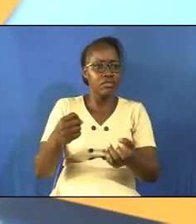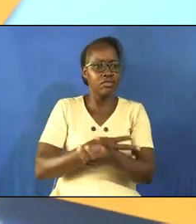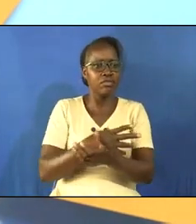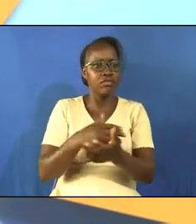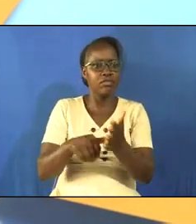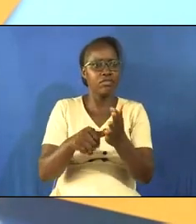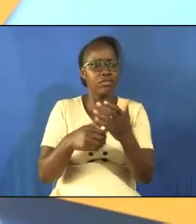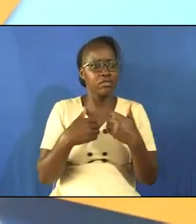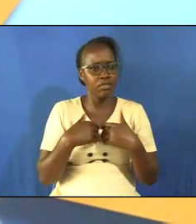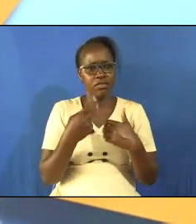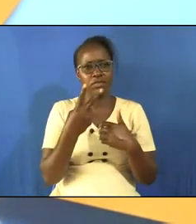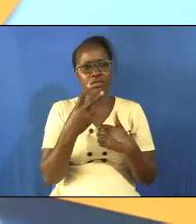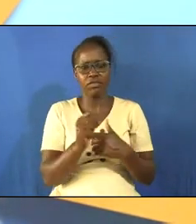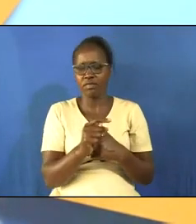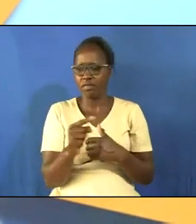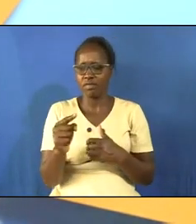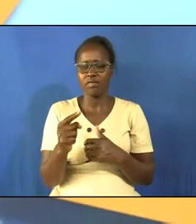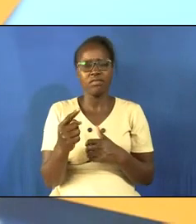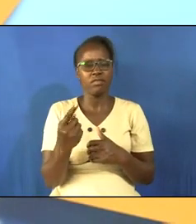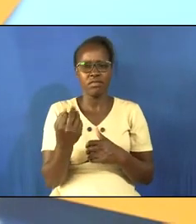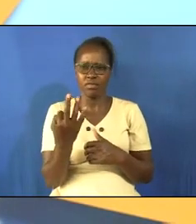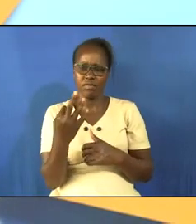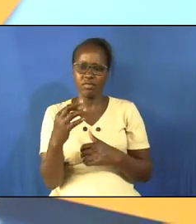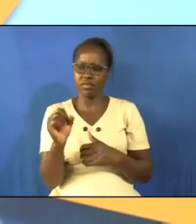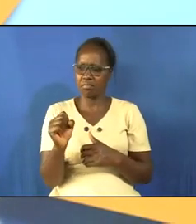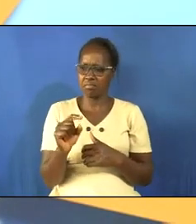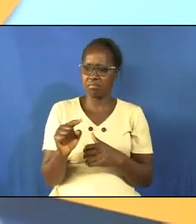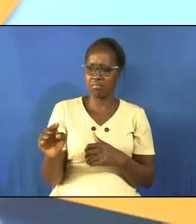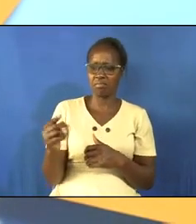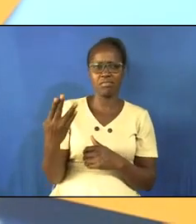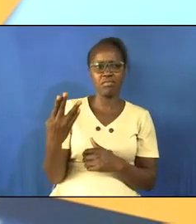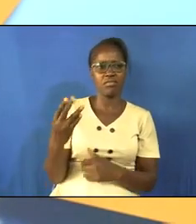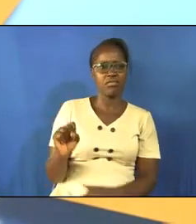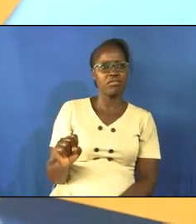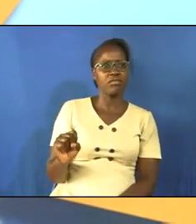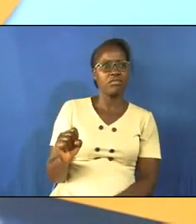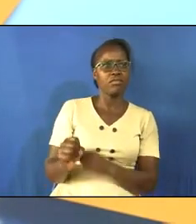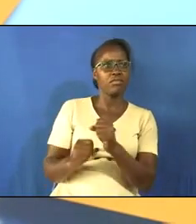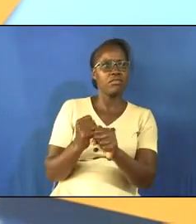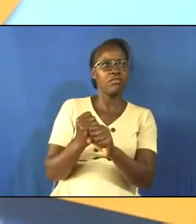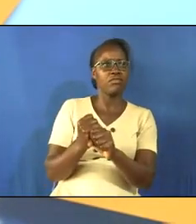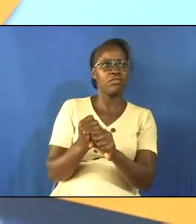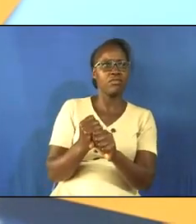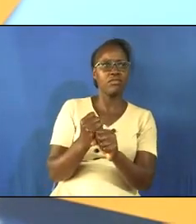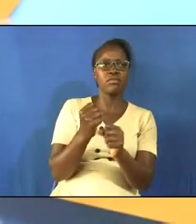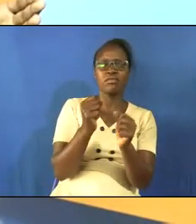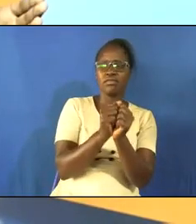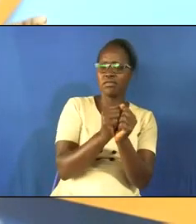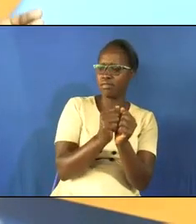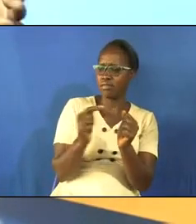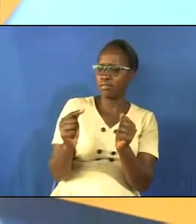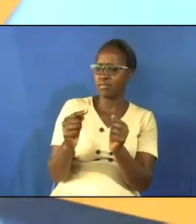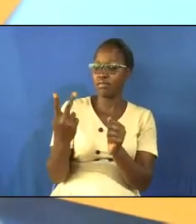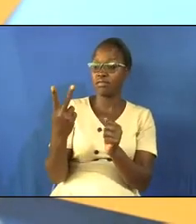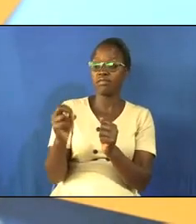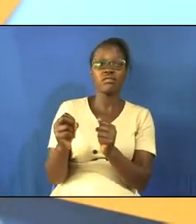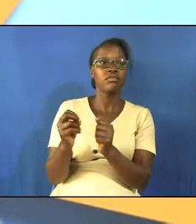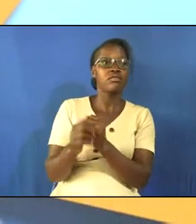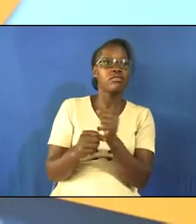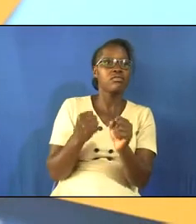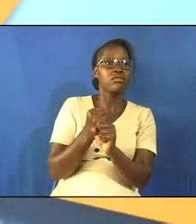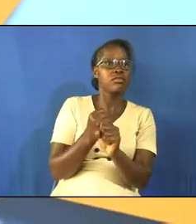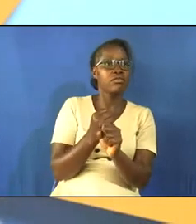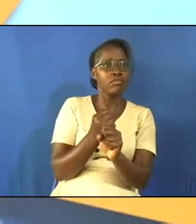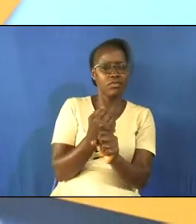is 25, to somewhere between 35 and 45, that's 10 to 20 years that you have that